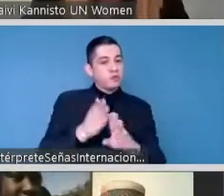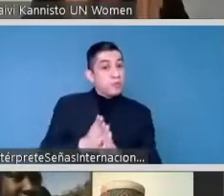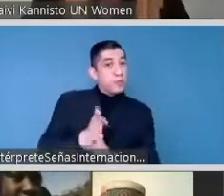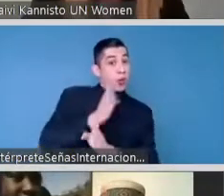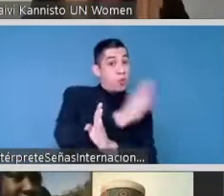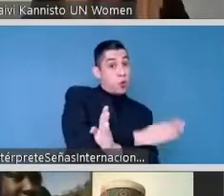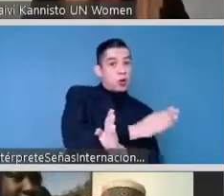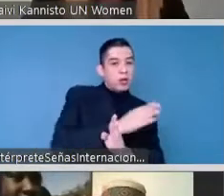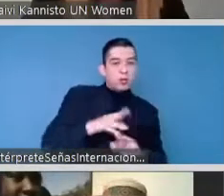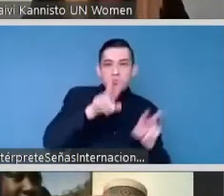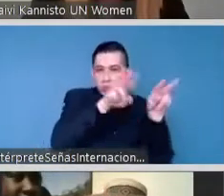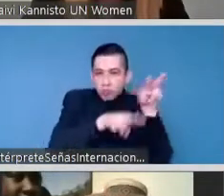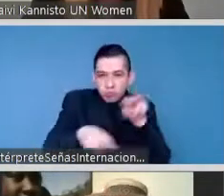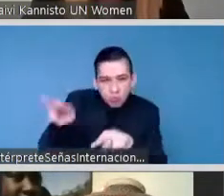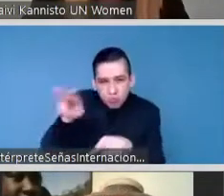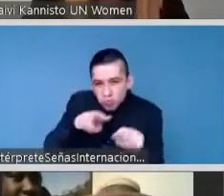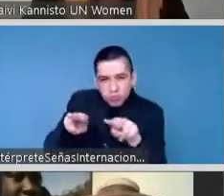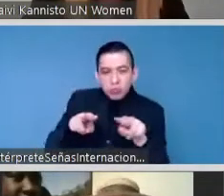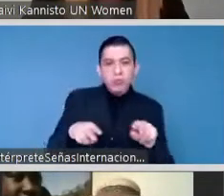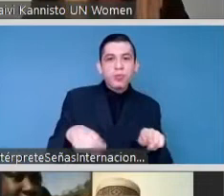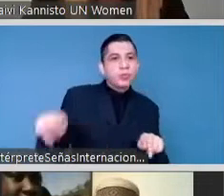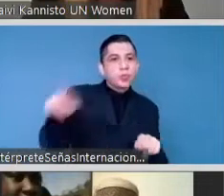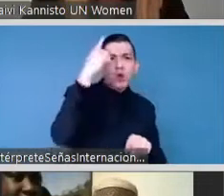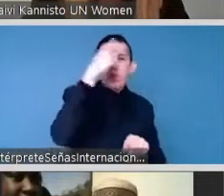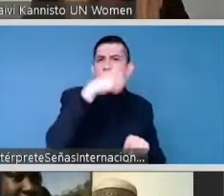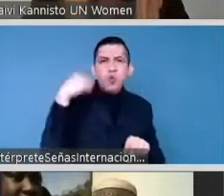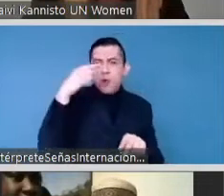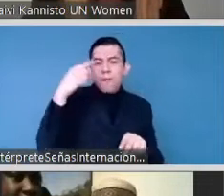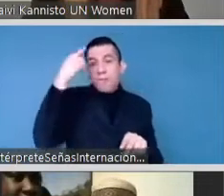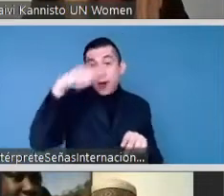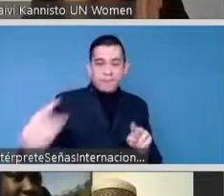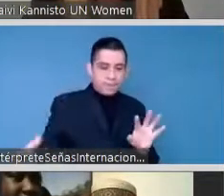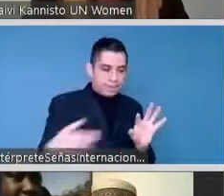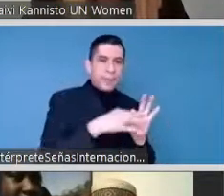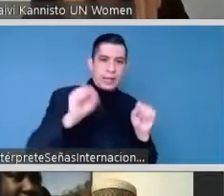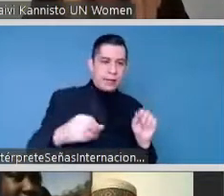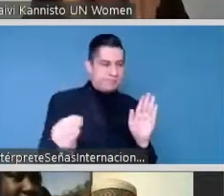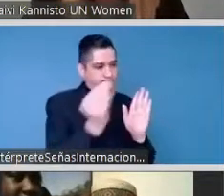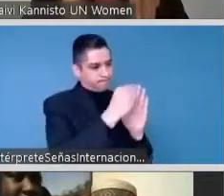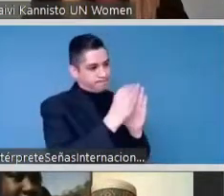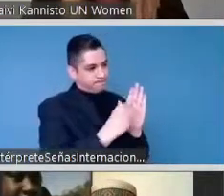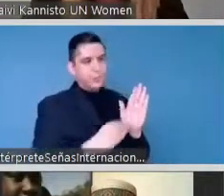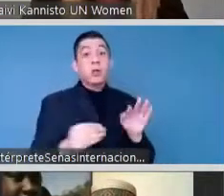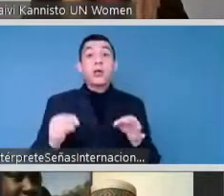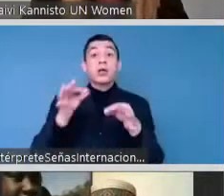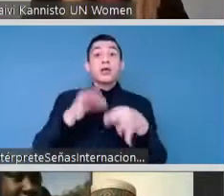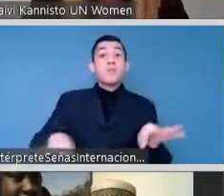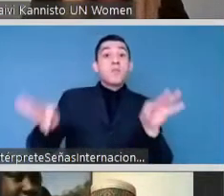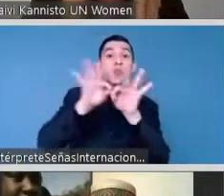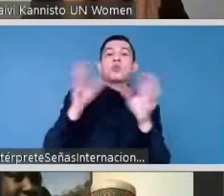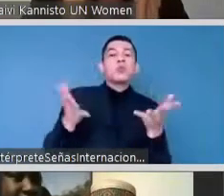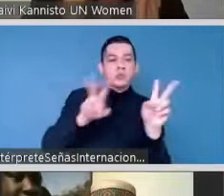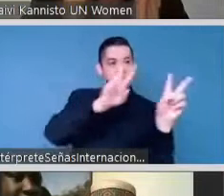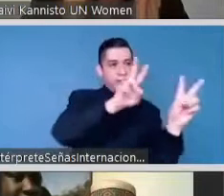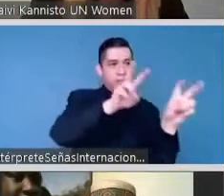their perspective in women, peace and security agenda, as well as secure greater transparency and